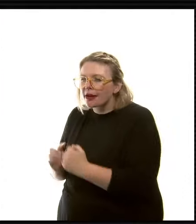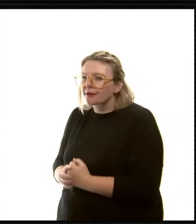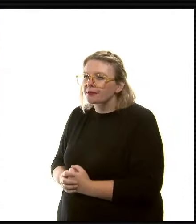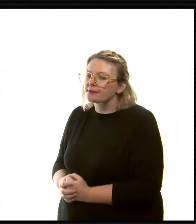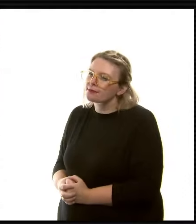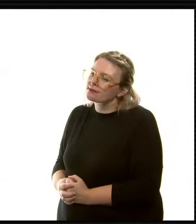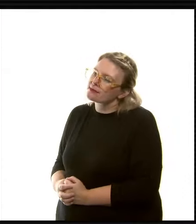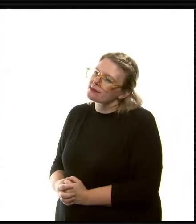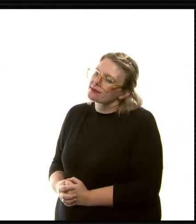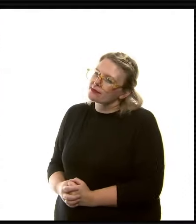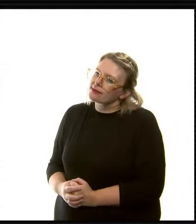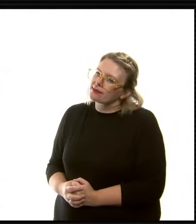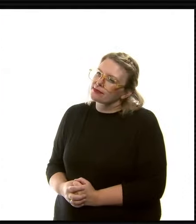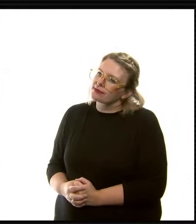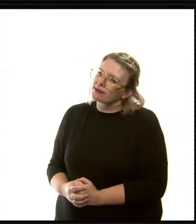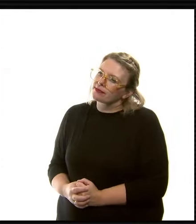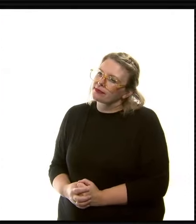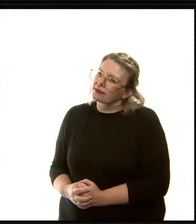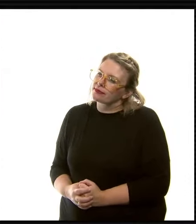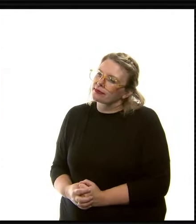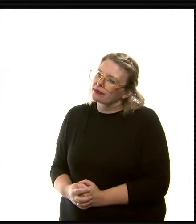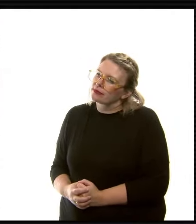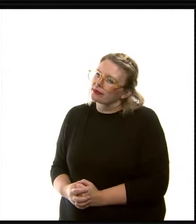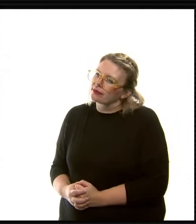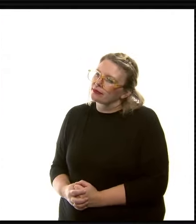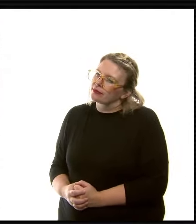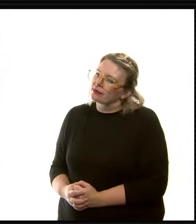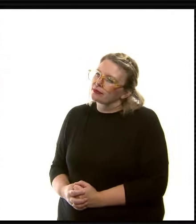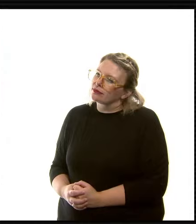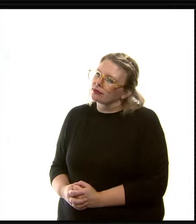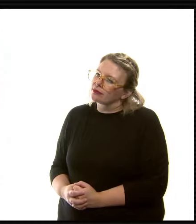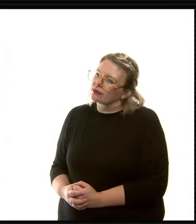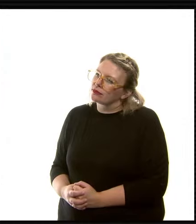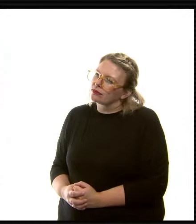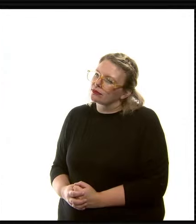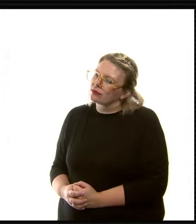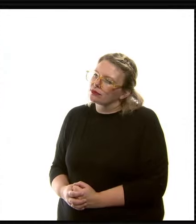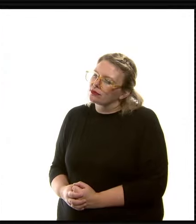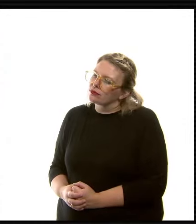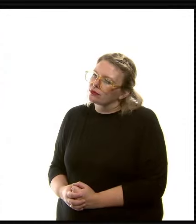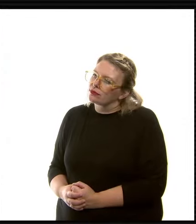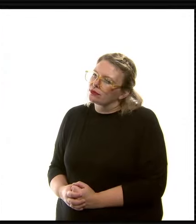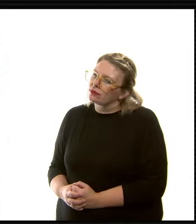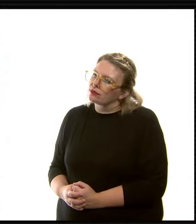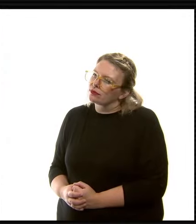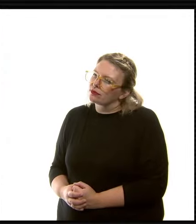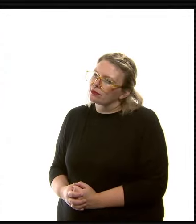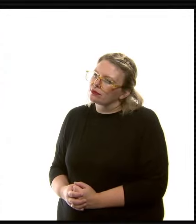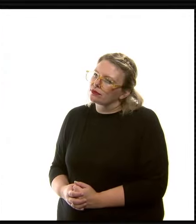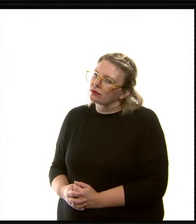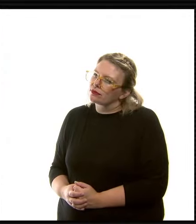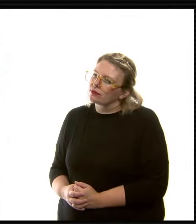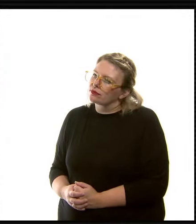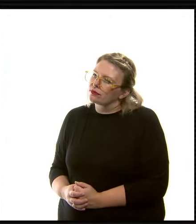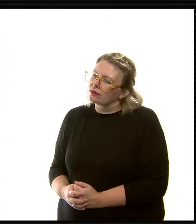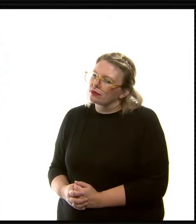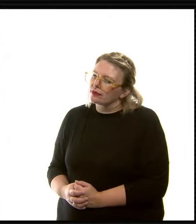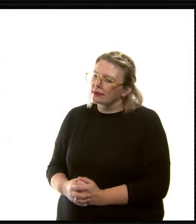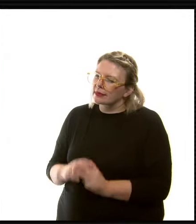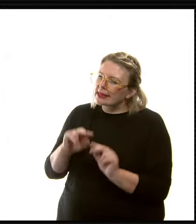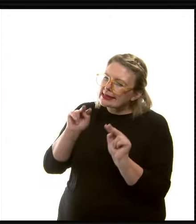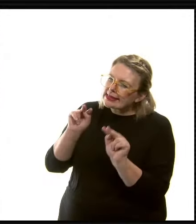See all the moving parts, figuring out how they move, and getting something to do that.